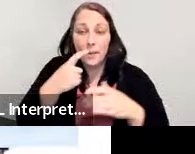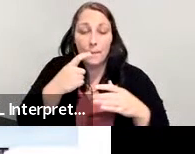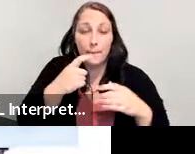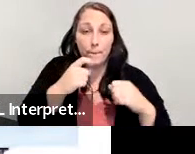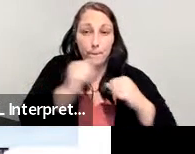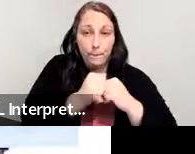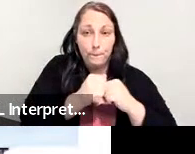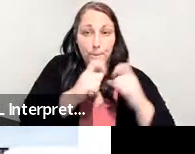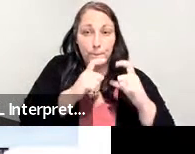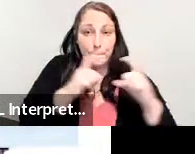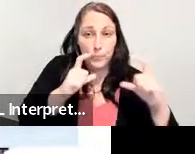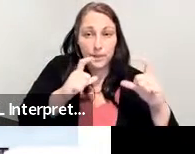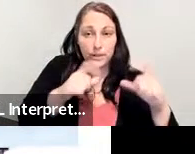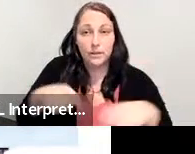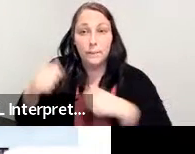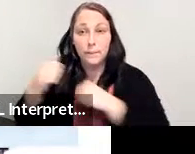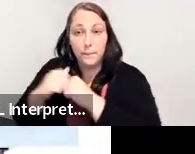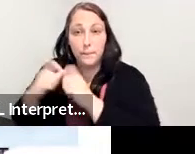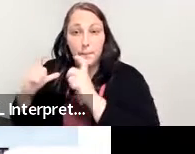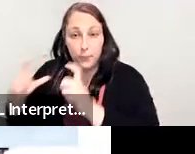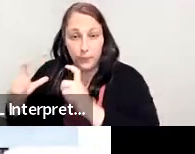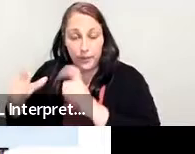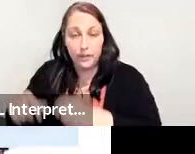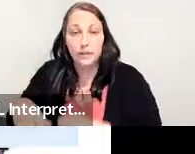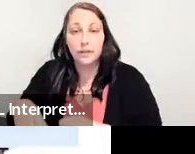transparent glass and steel